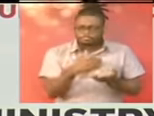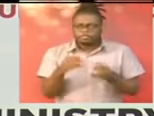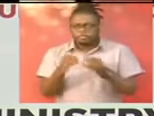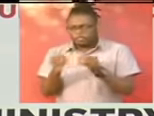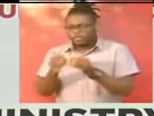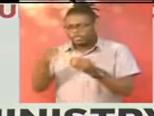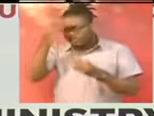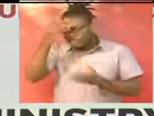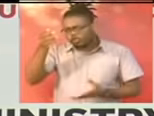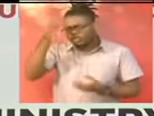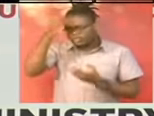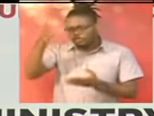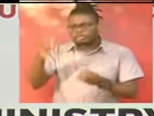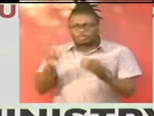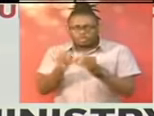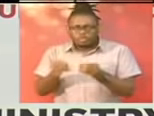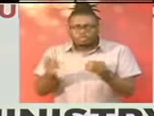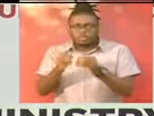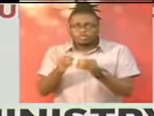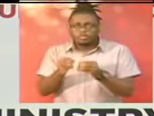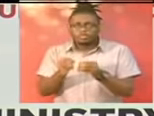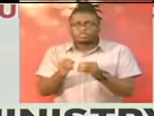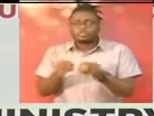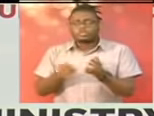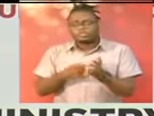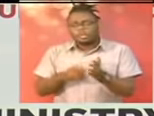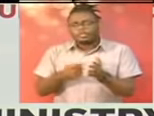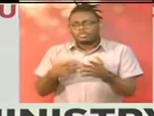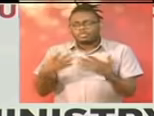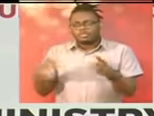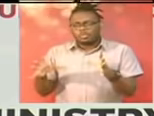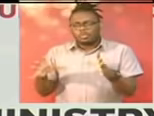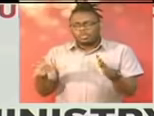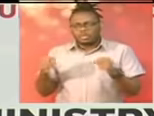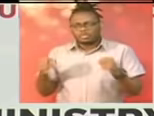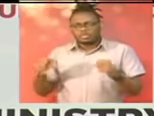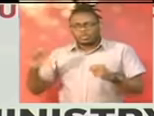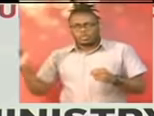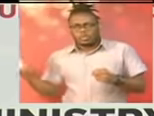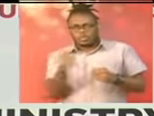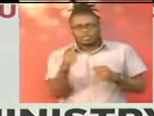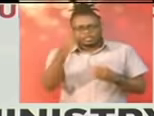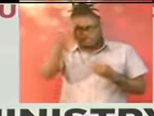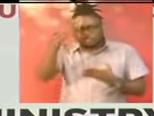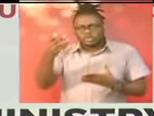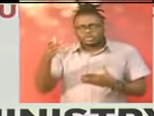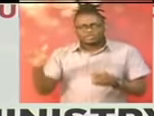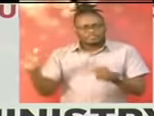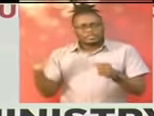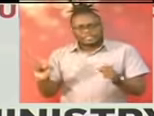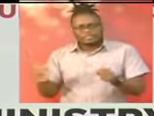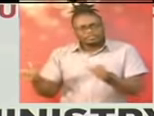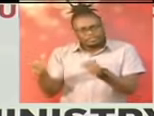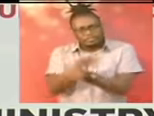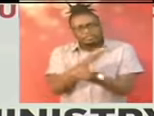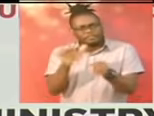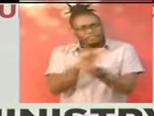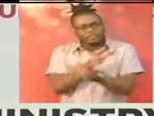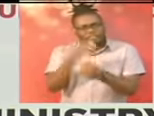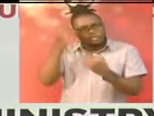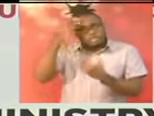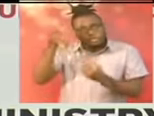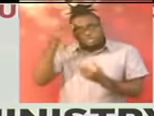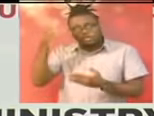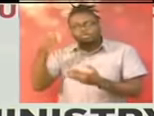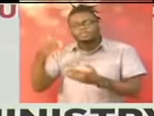don't necessarily get all of the information on each case filled all the way in when it arrives on the desks of the